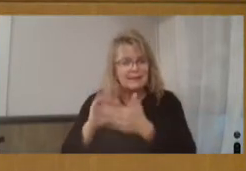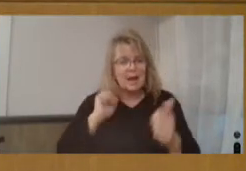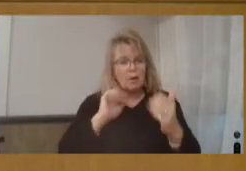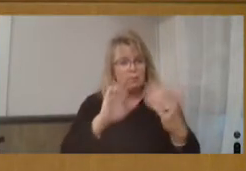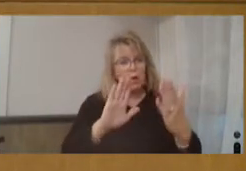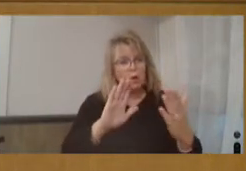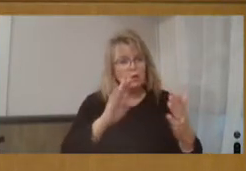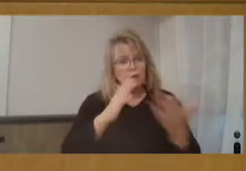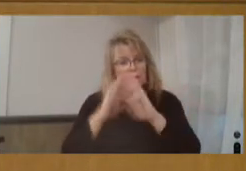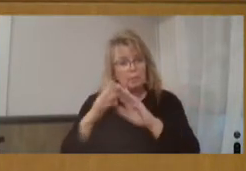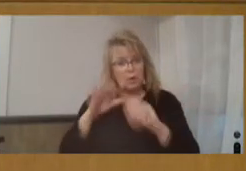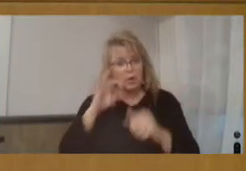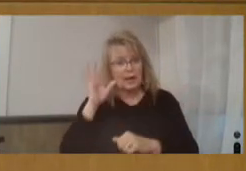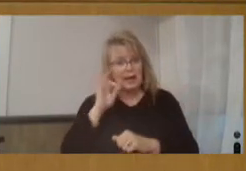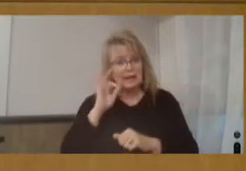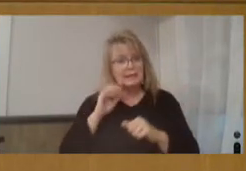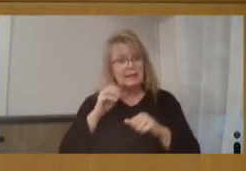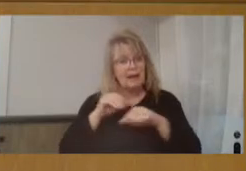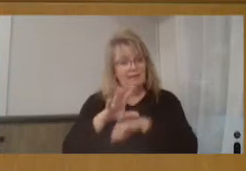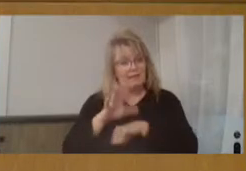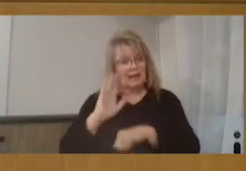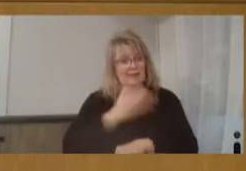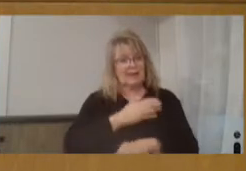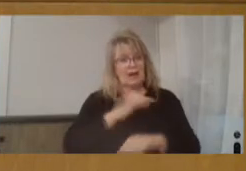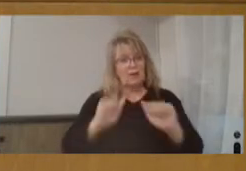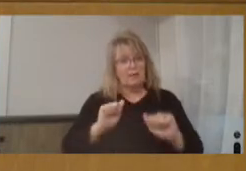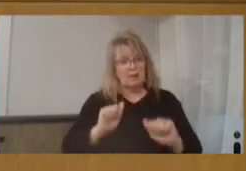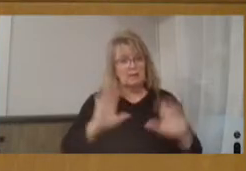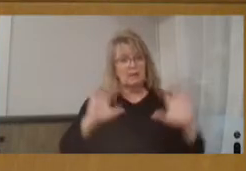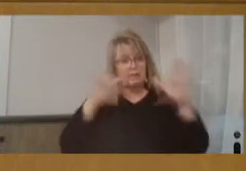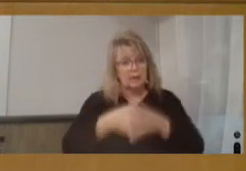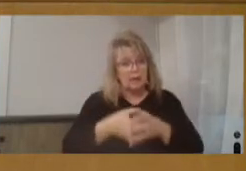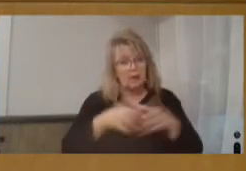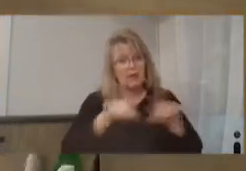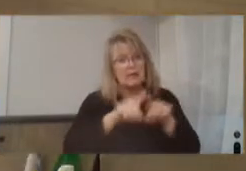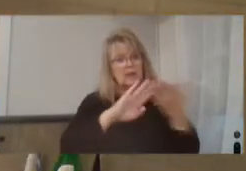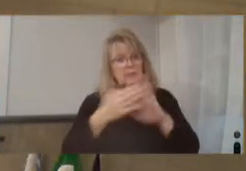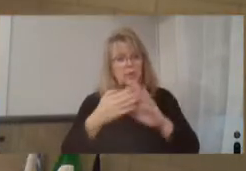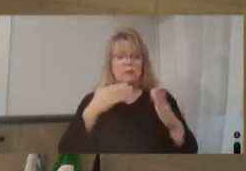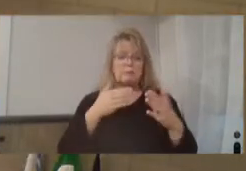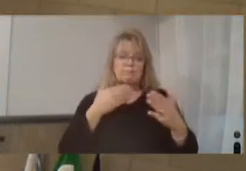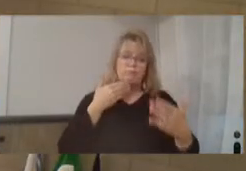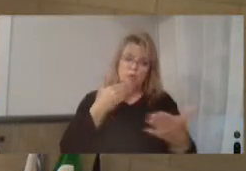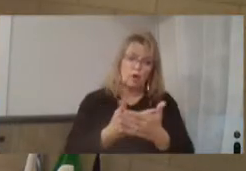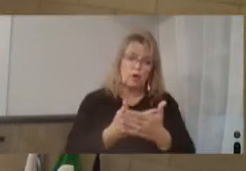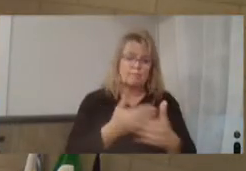come together as a community for the good. Thank you for your consideration. Thank you. Thank you very much.